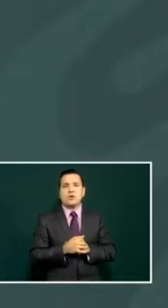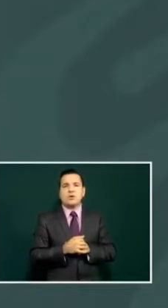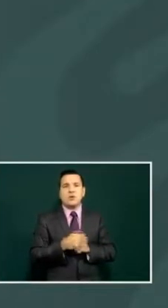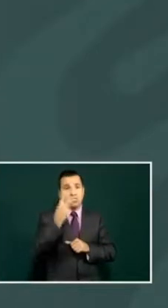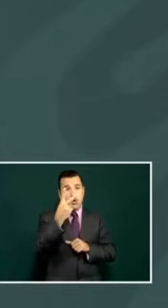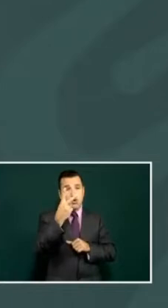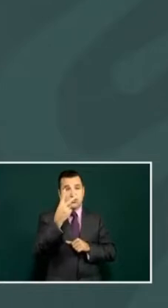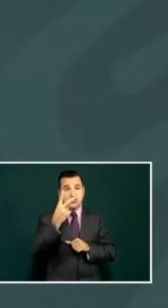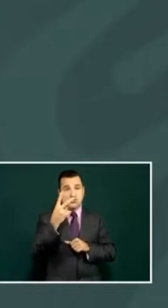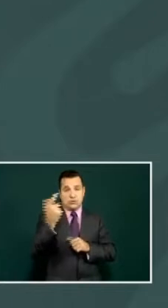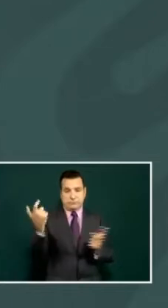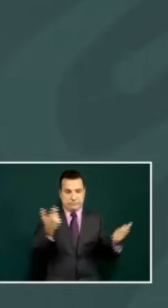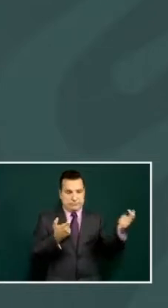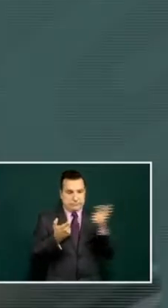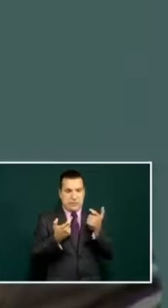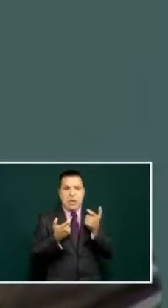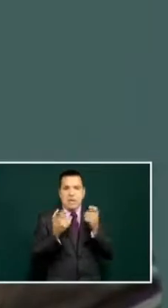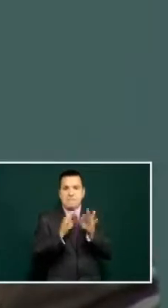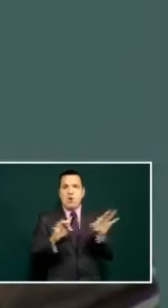to